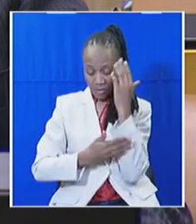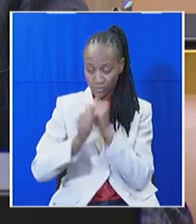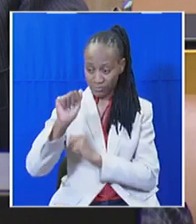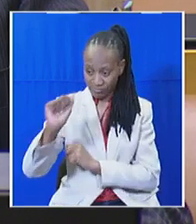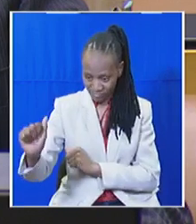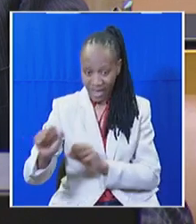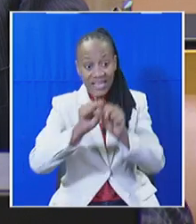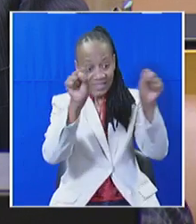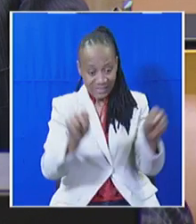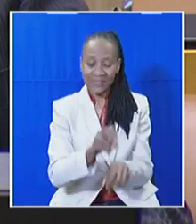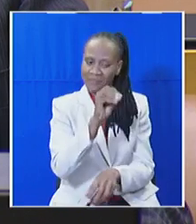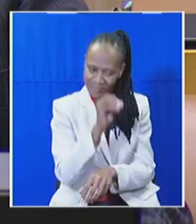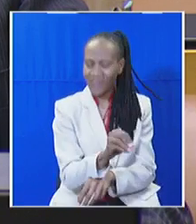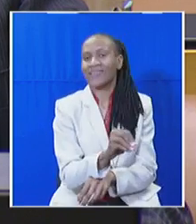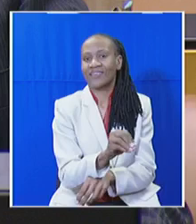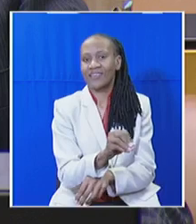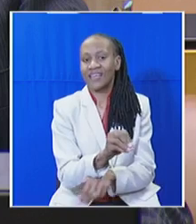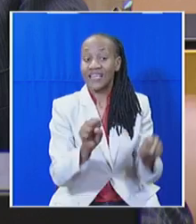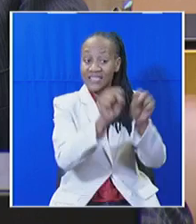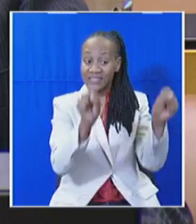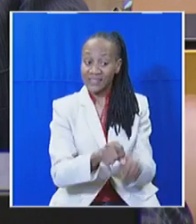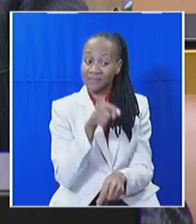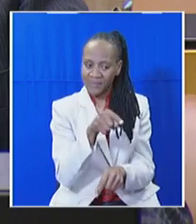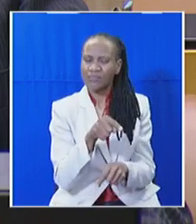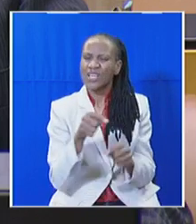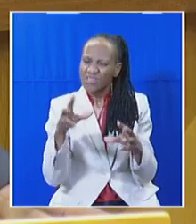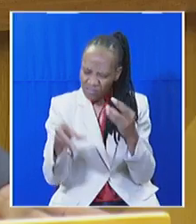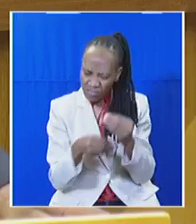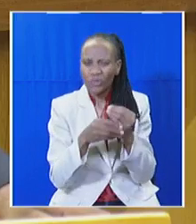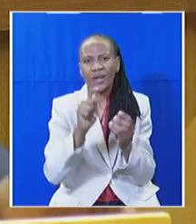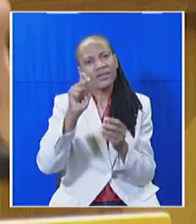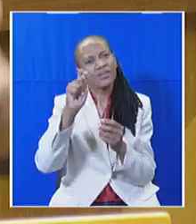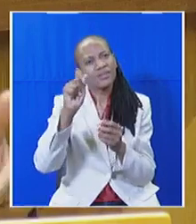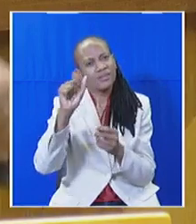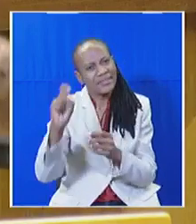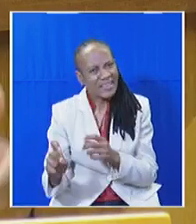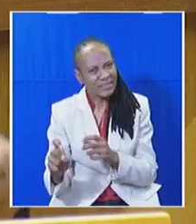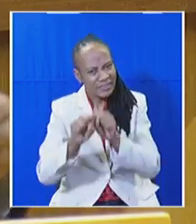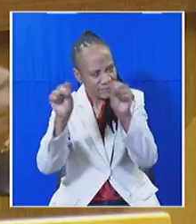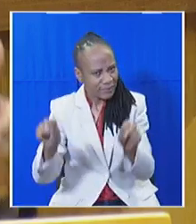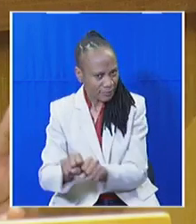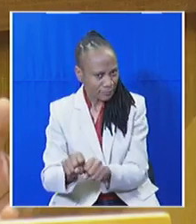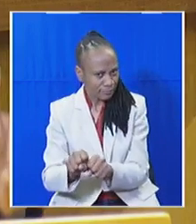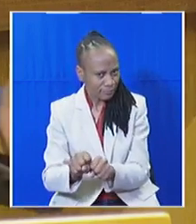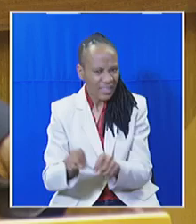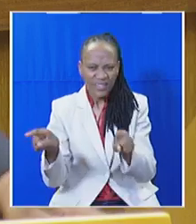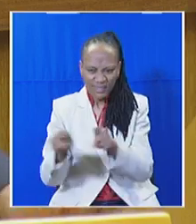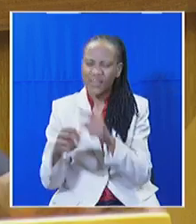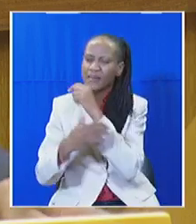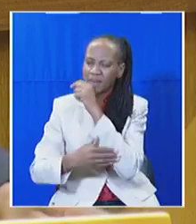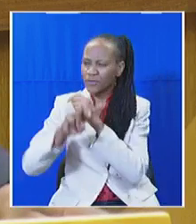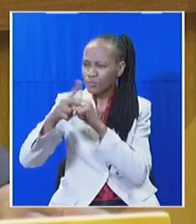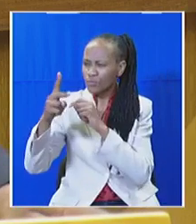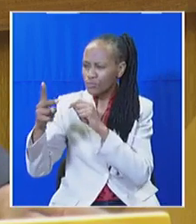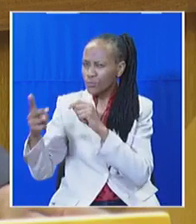have a system that affects tax systems that makes countries to be able to move forward